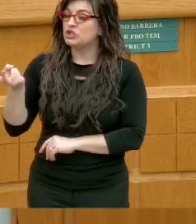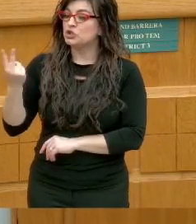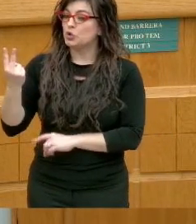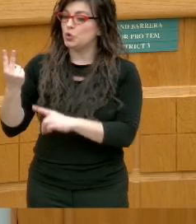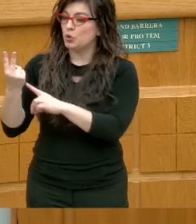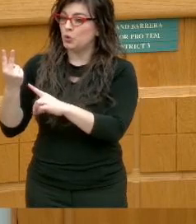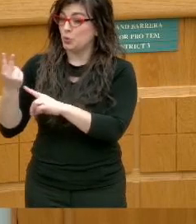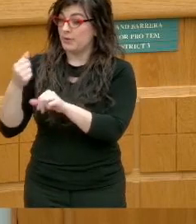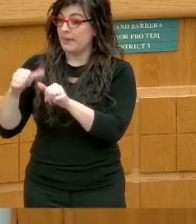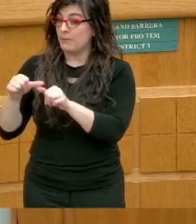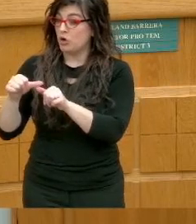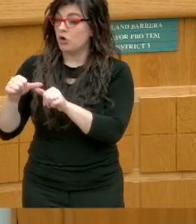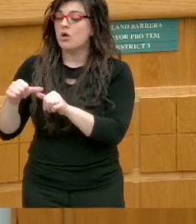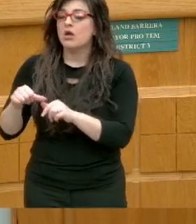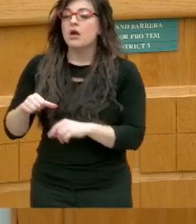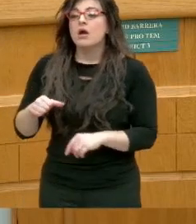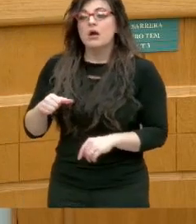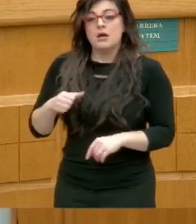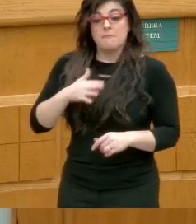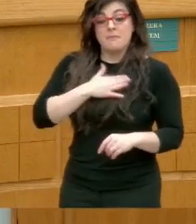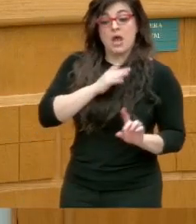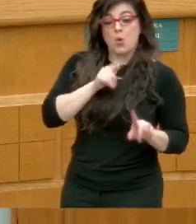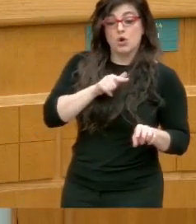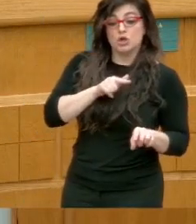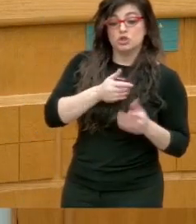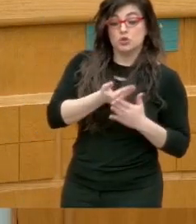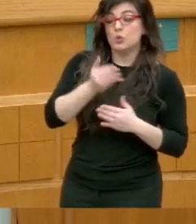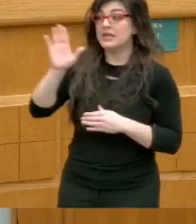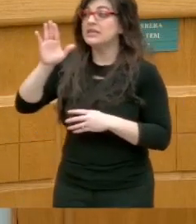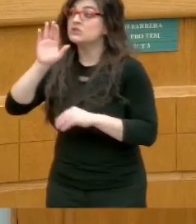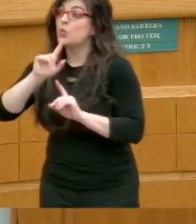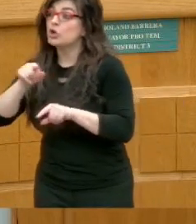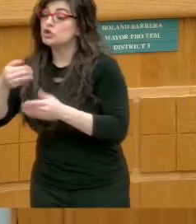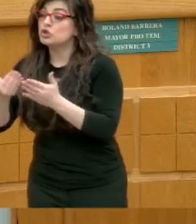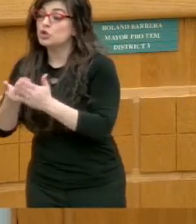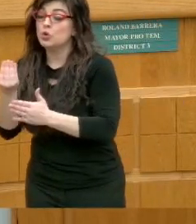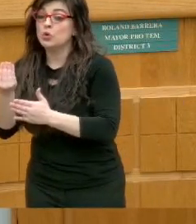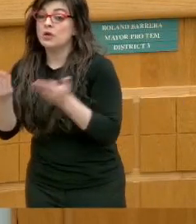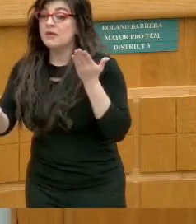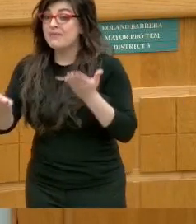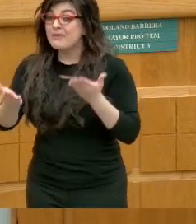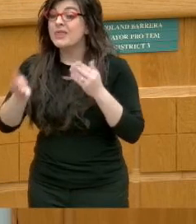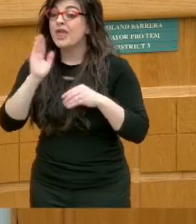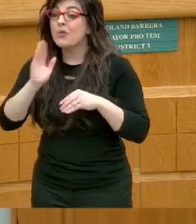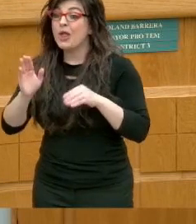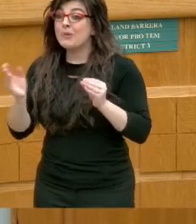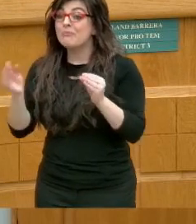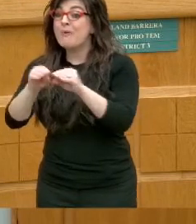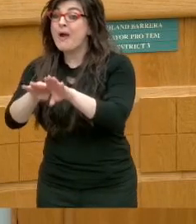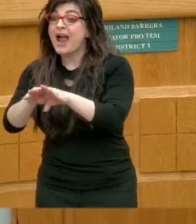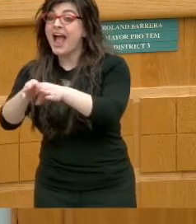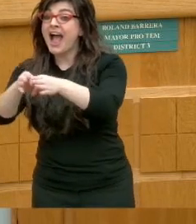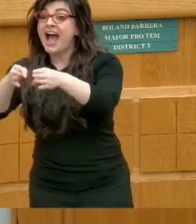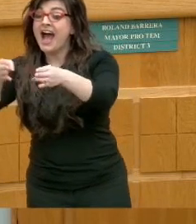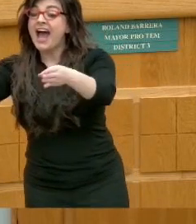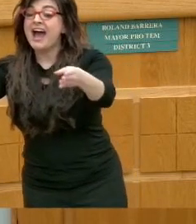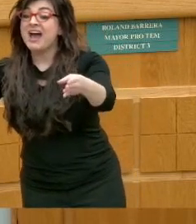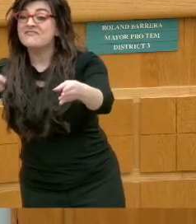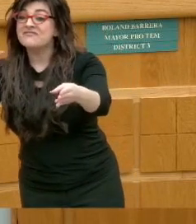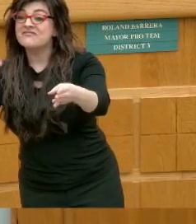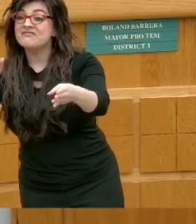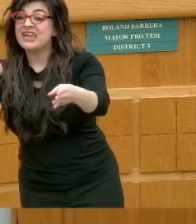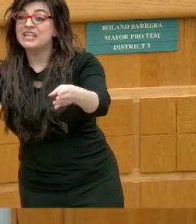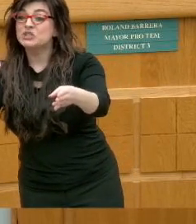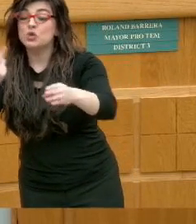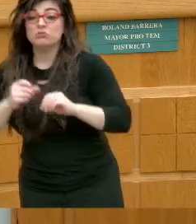15th. Or they can stay where they are, or potentially they can become more restrictive if we find ourselves in a